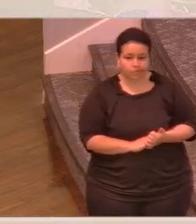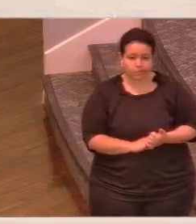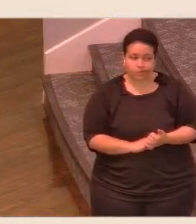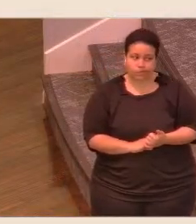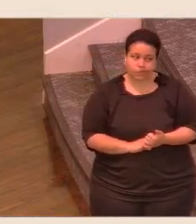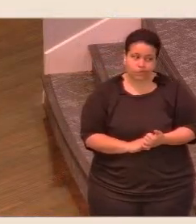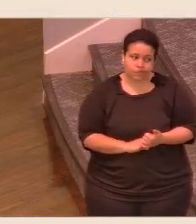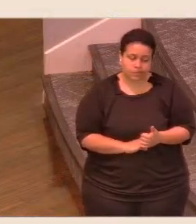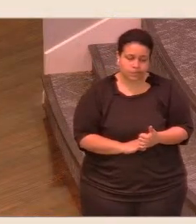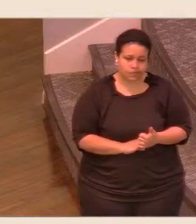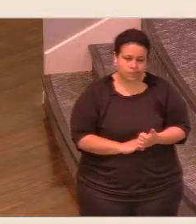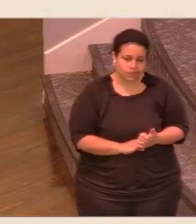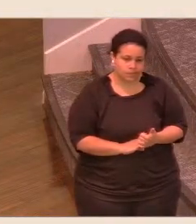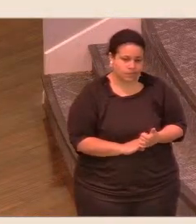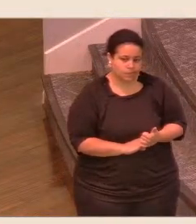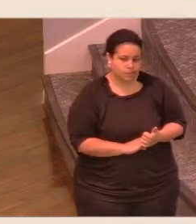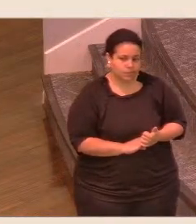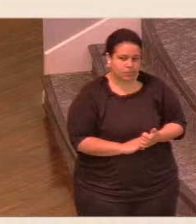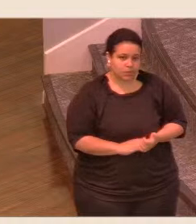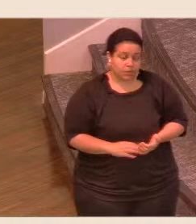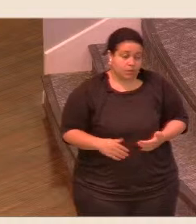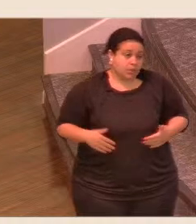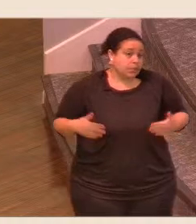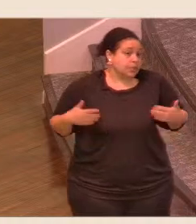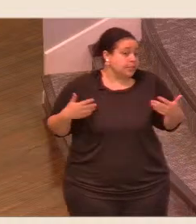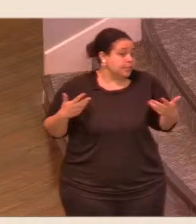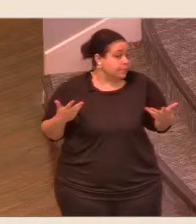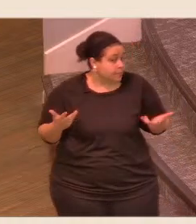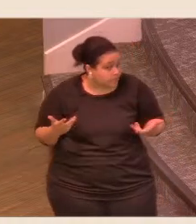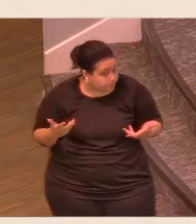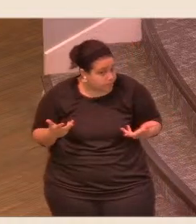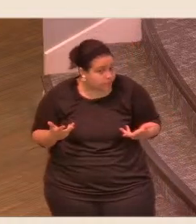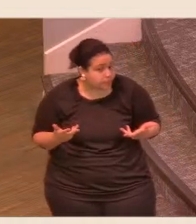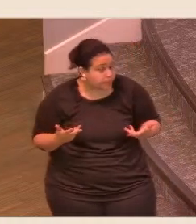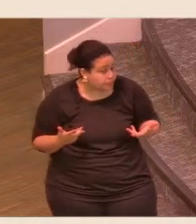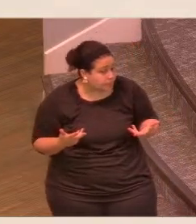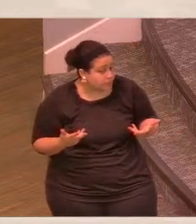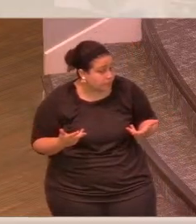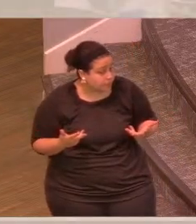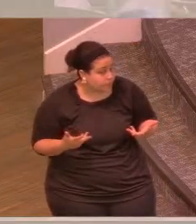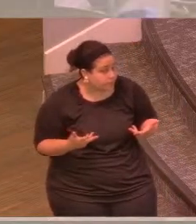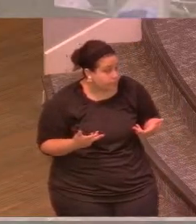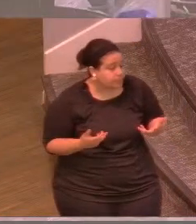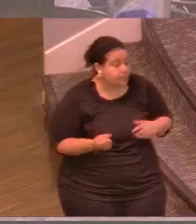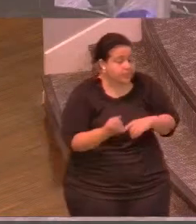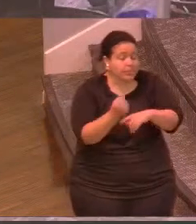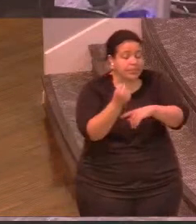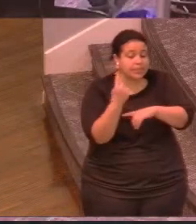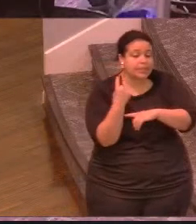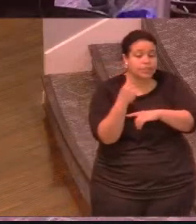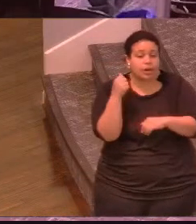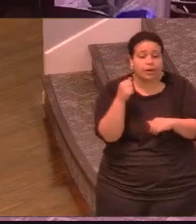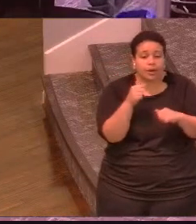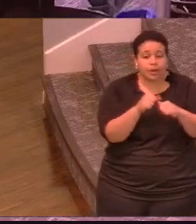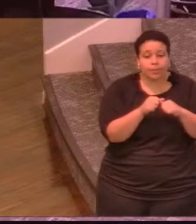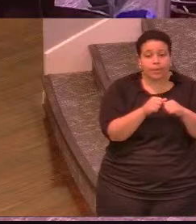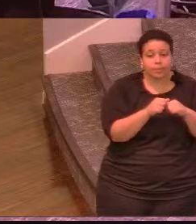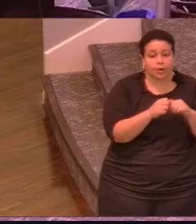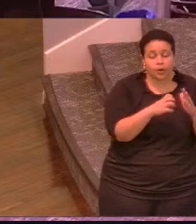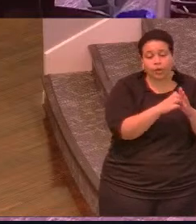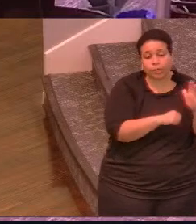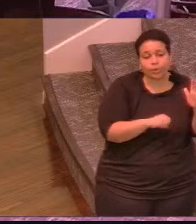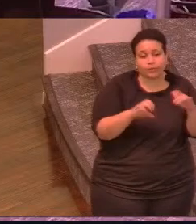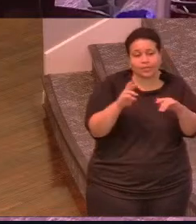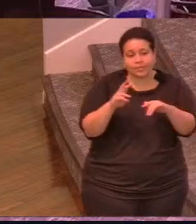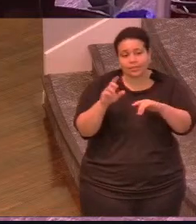I got one. So on the budget, I remember last year that we moved the 6.5 million. I'm gonna keep on